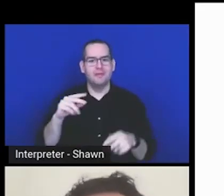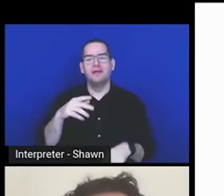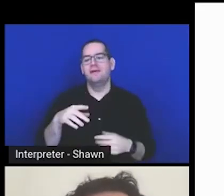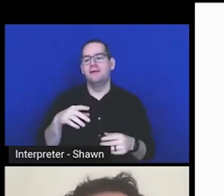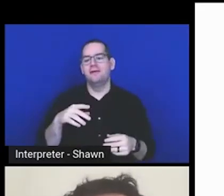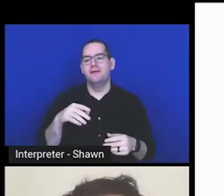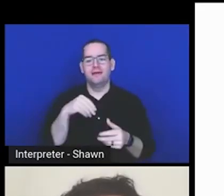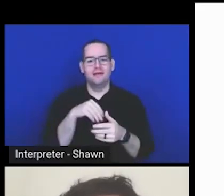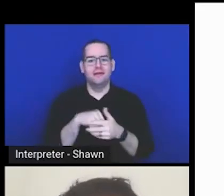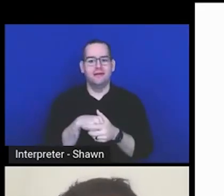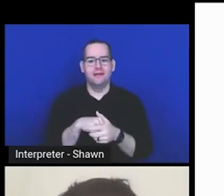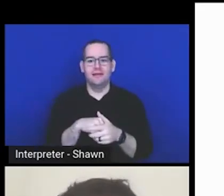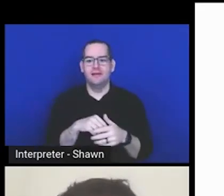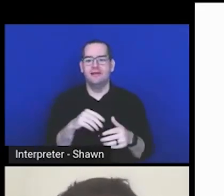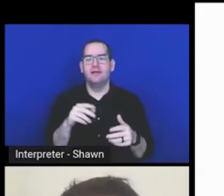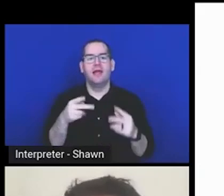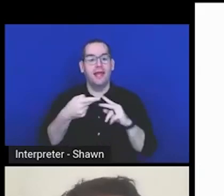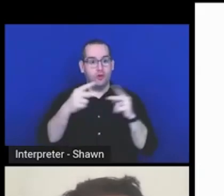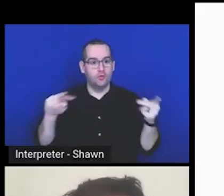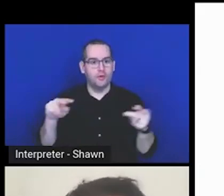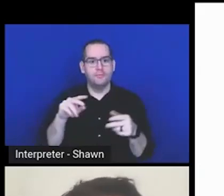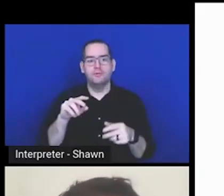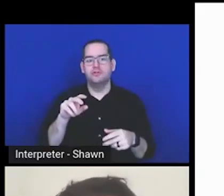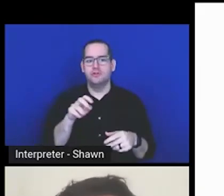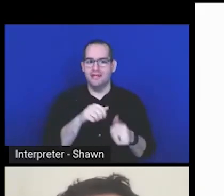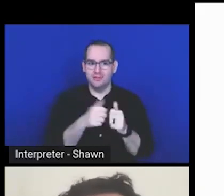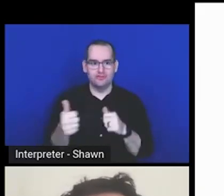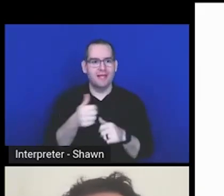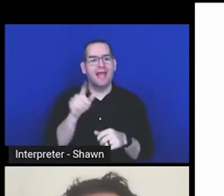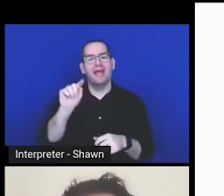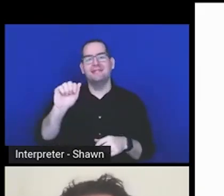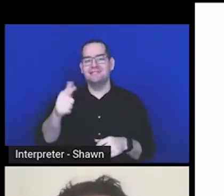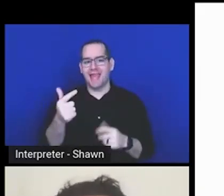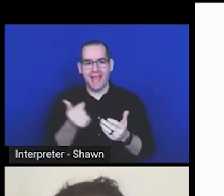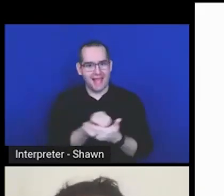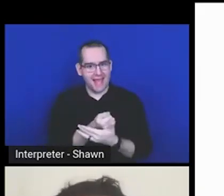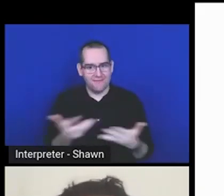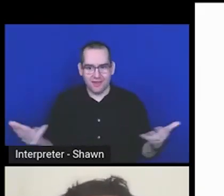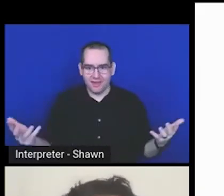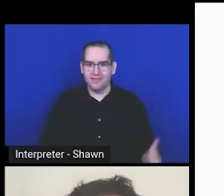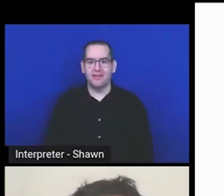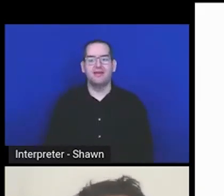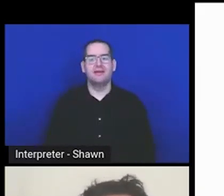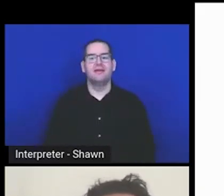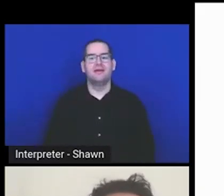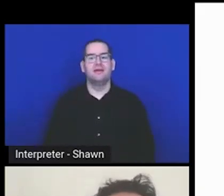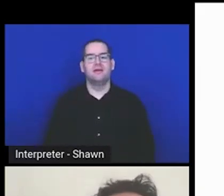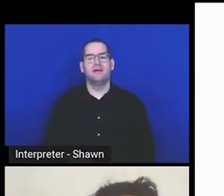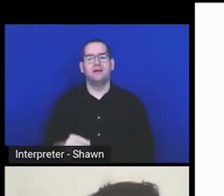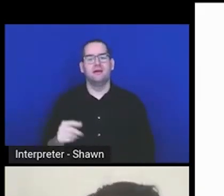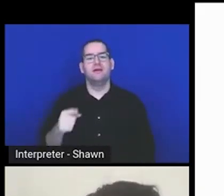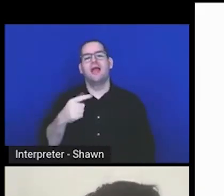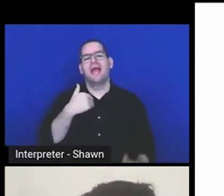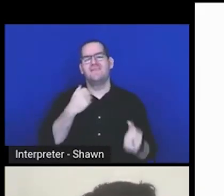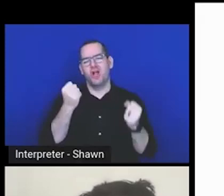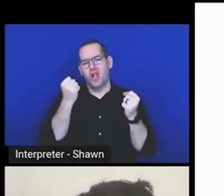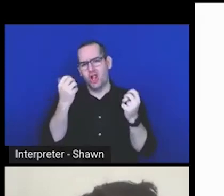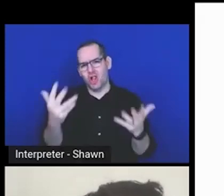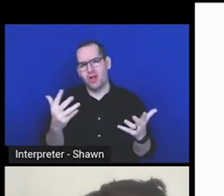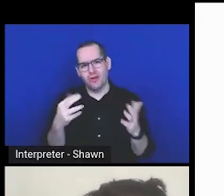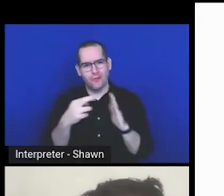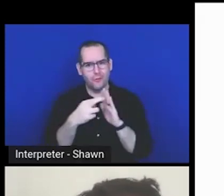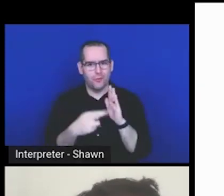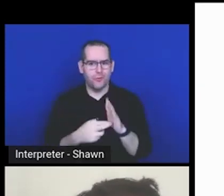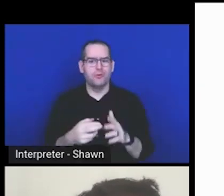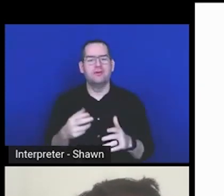use, stars in policies. We tag everything to know the ownership. So we have a bunch of rules. And again, this is just